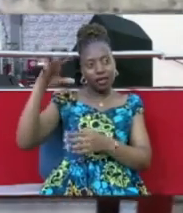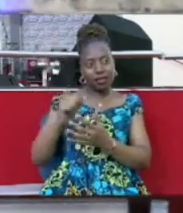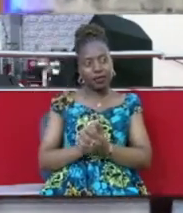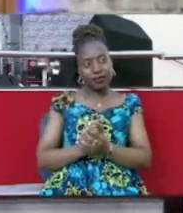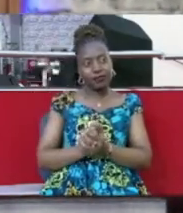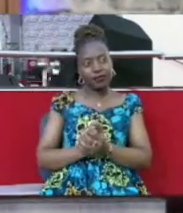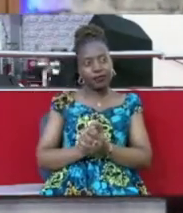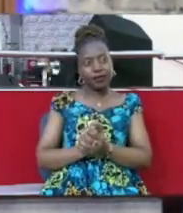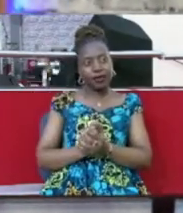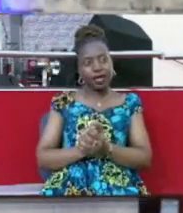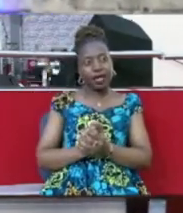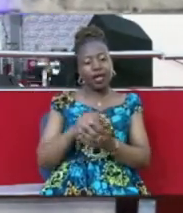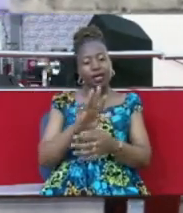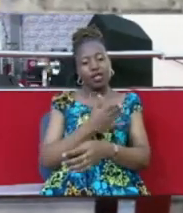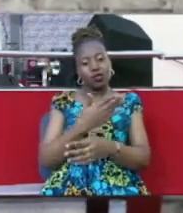it